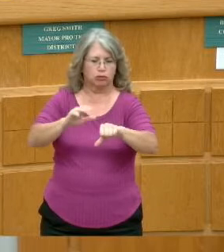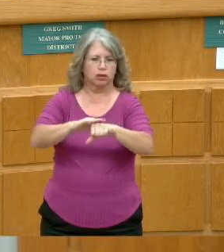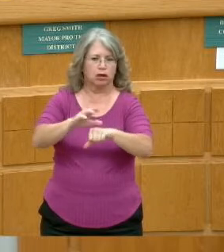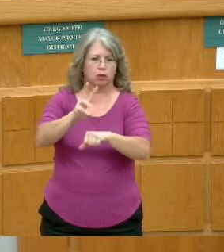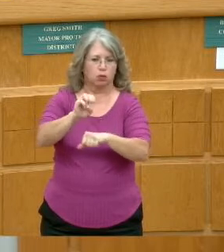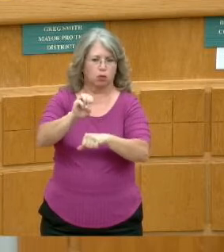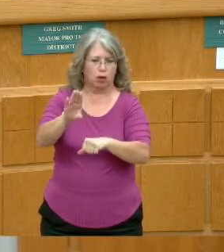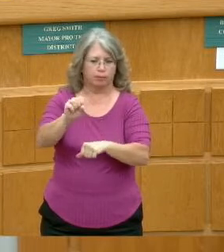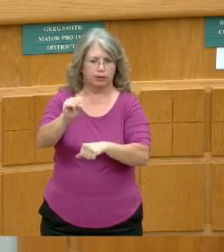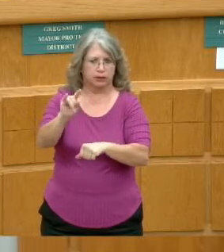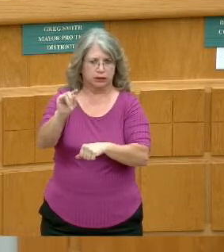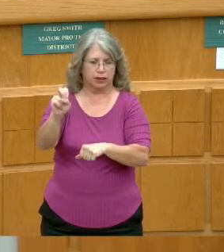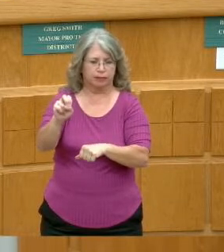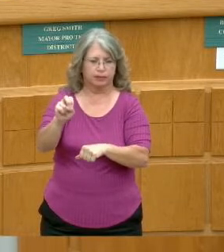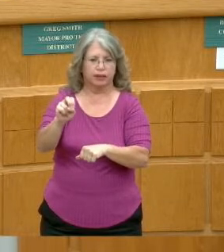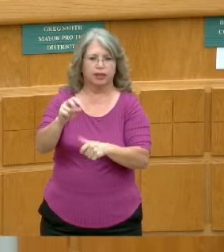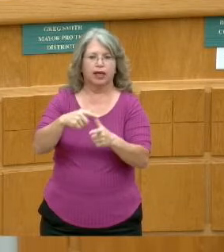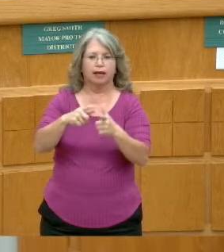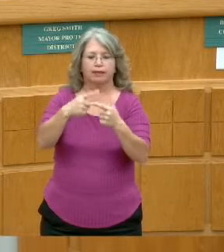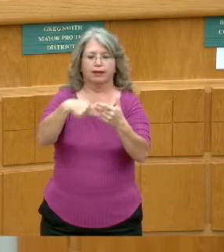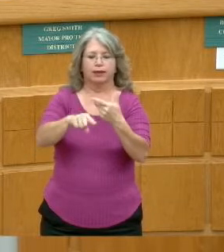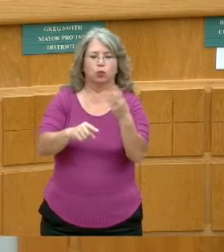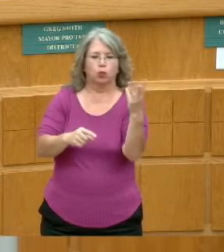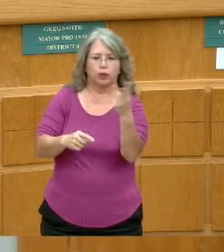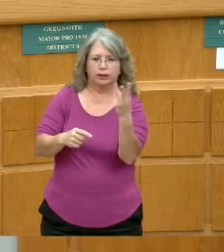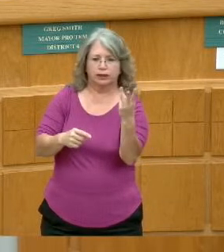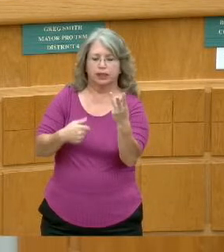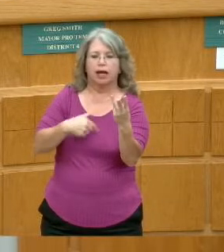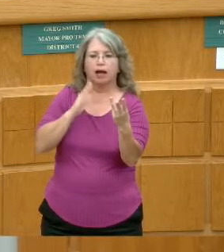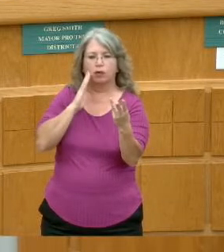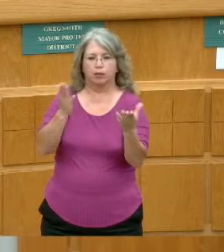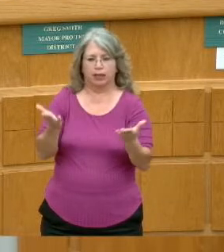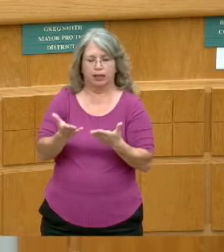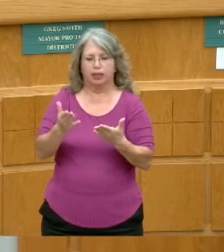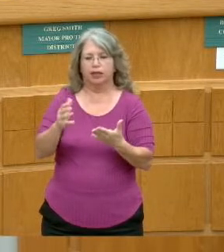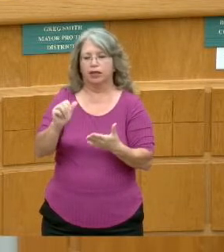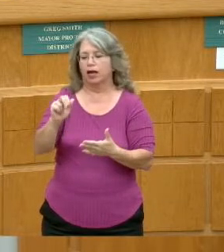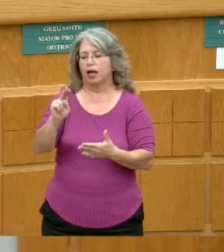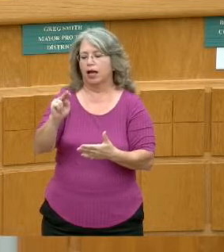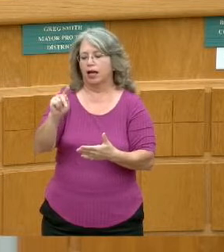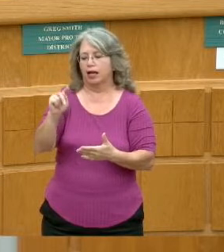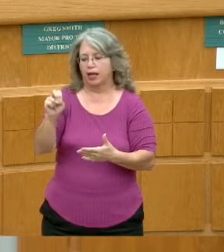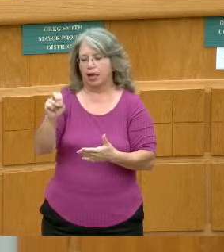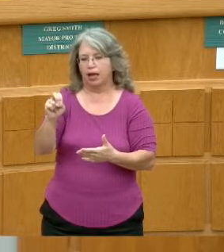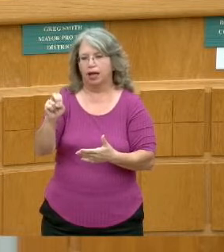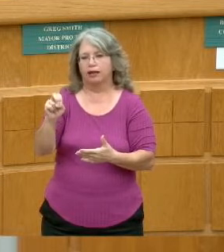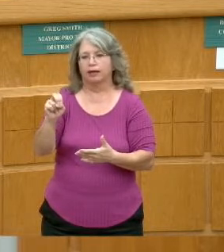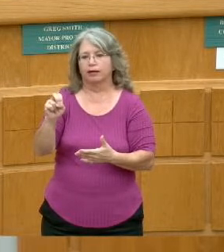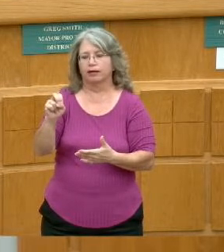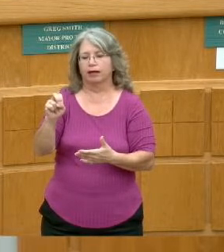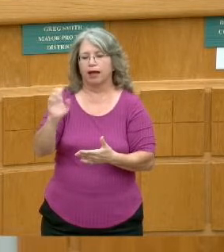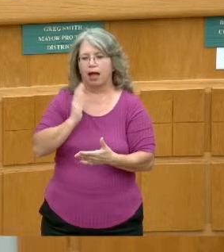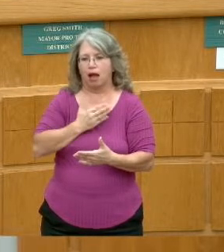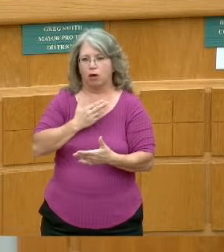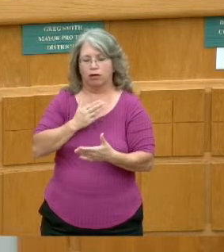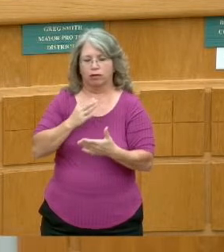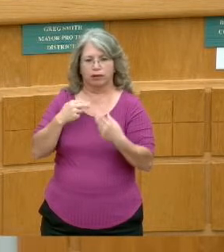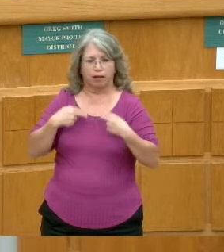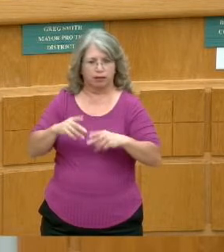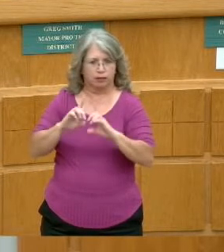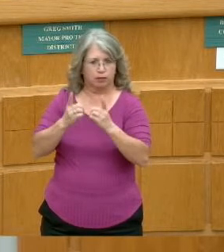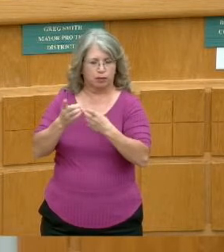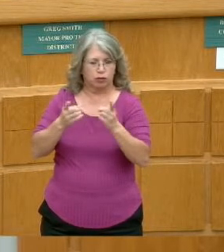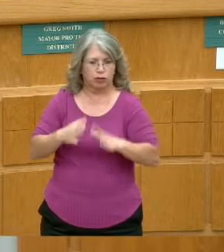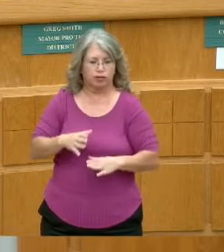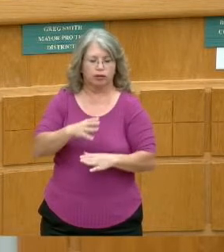on Wednesdays, I will be here, Annette Rodriguez, our health director, the city mayor, Mayor McComb, and the county judge, Judge